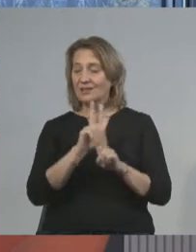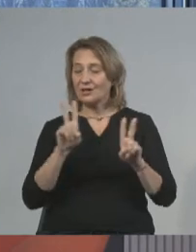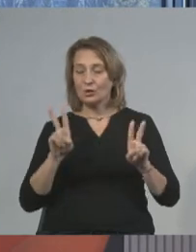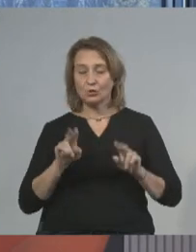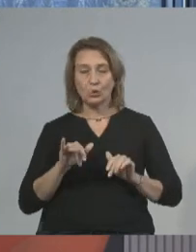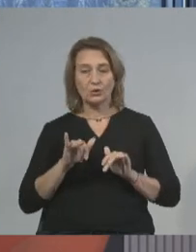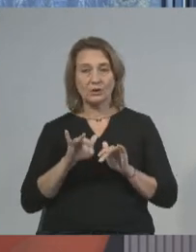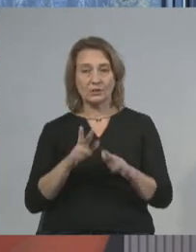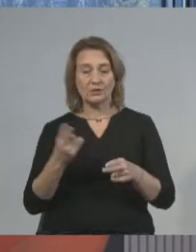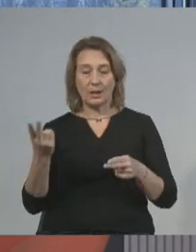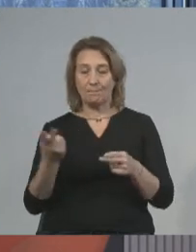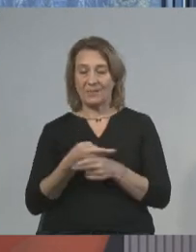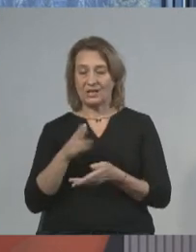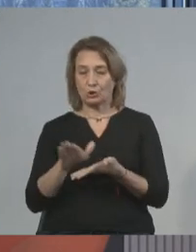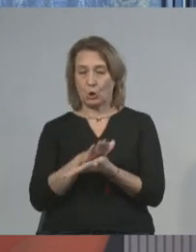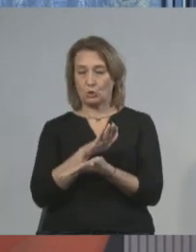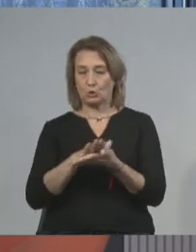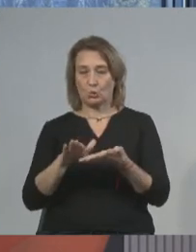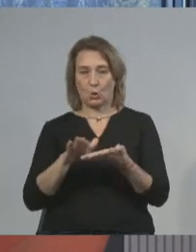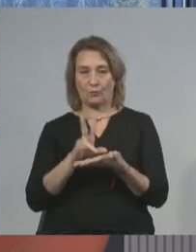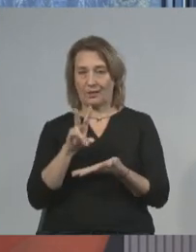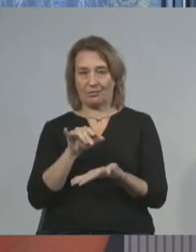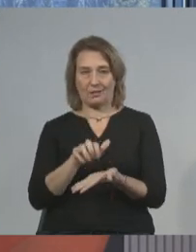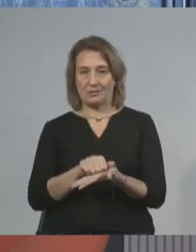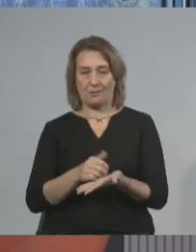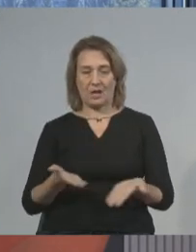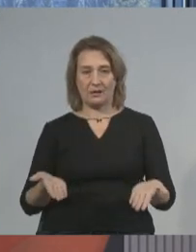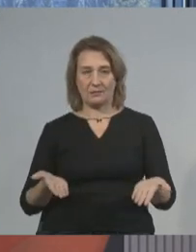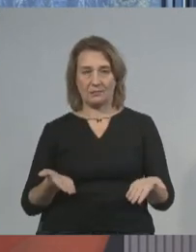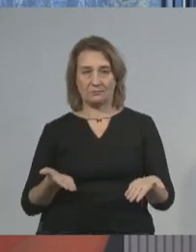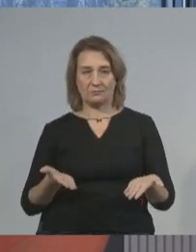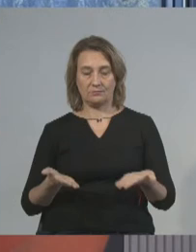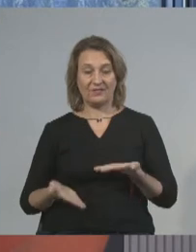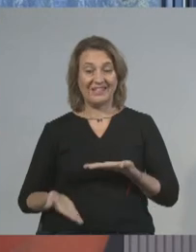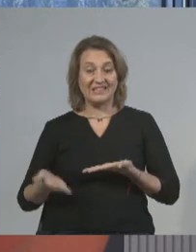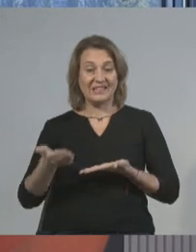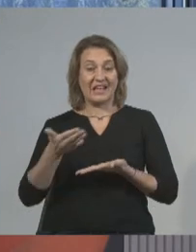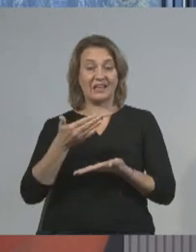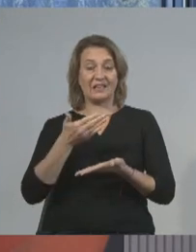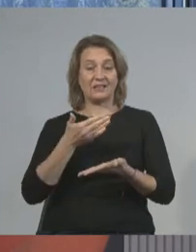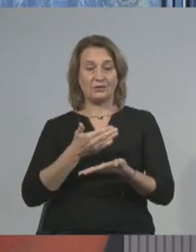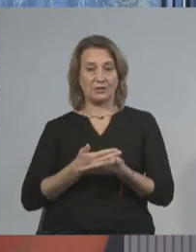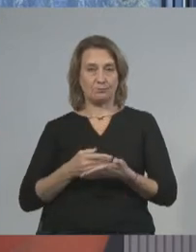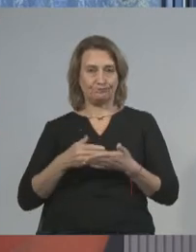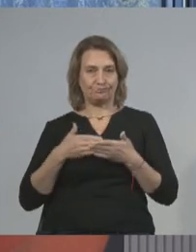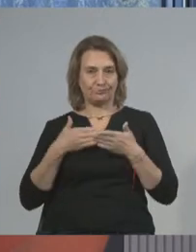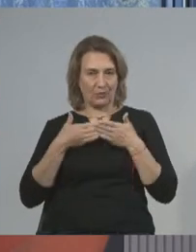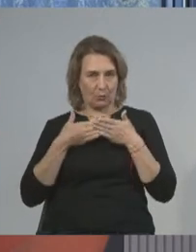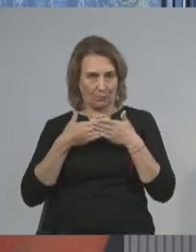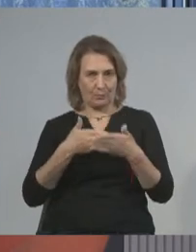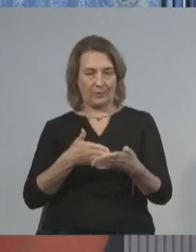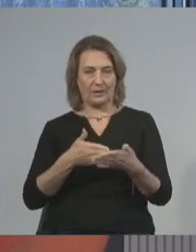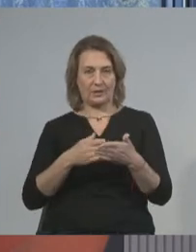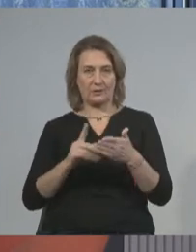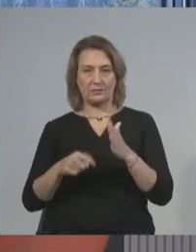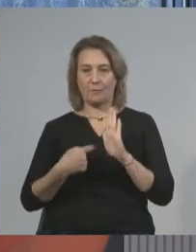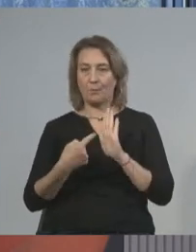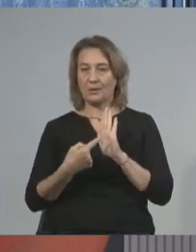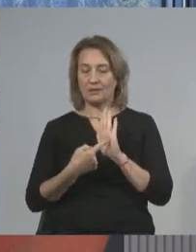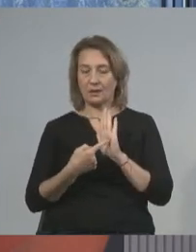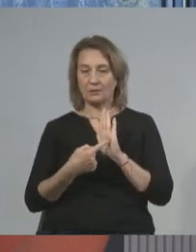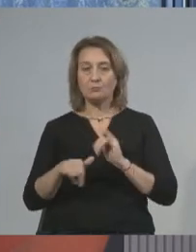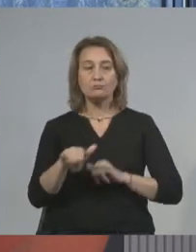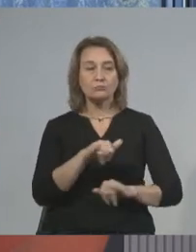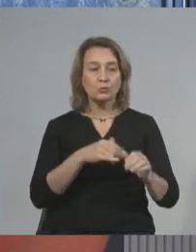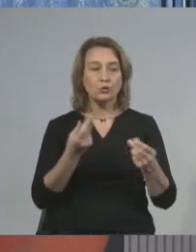money nobody will spread those fakes for free i think so so in the end this is a